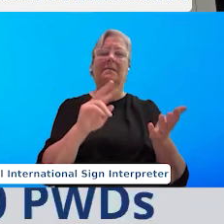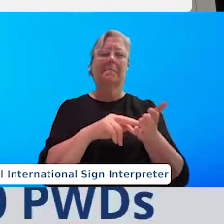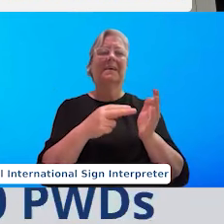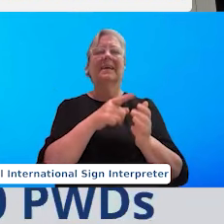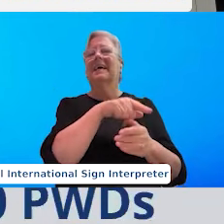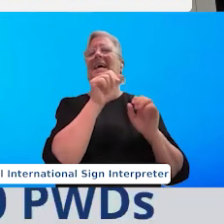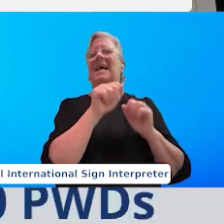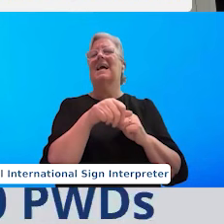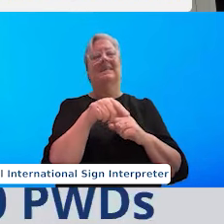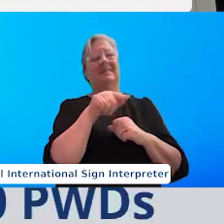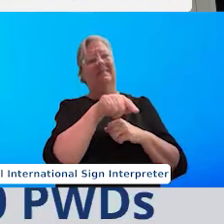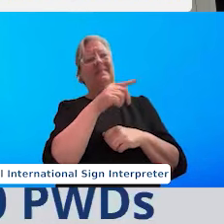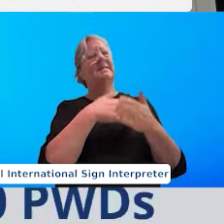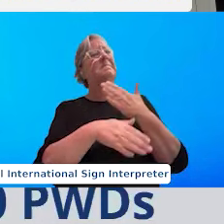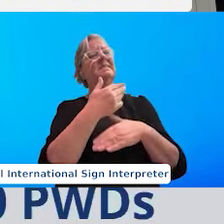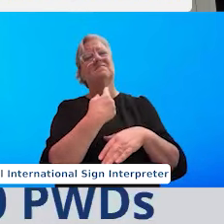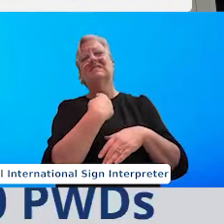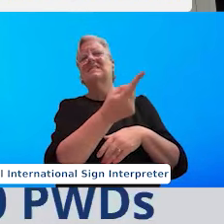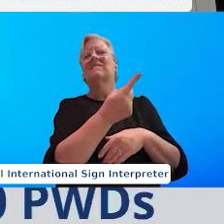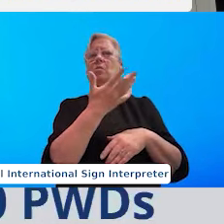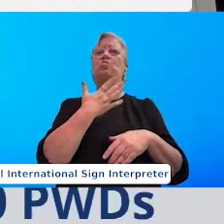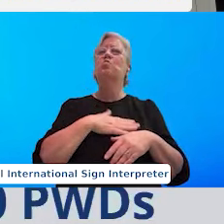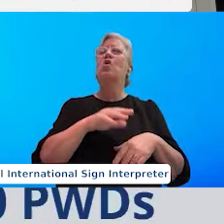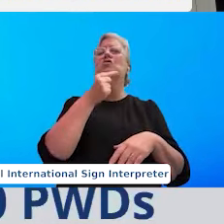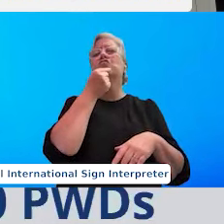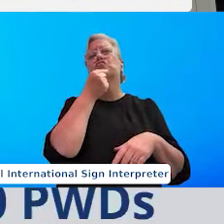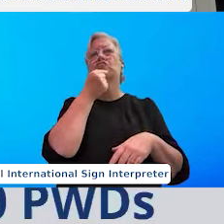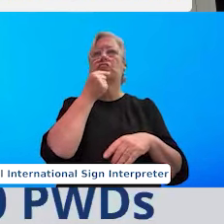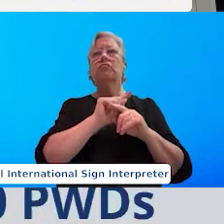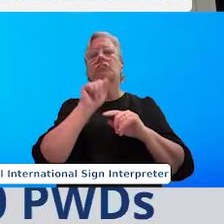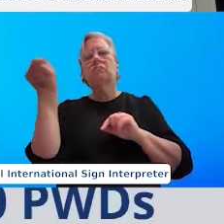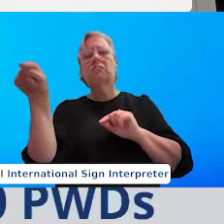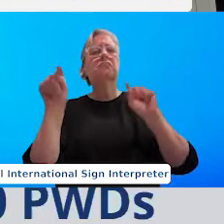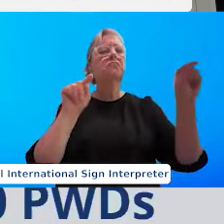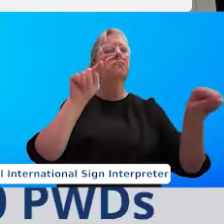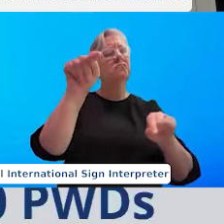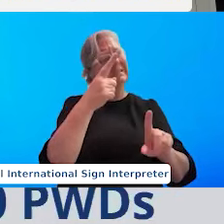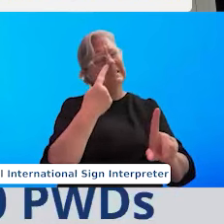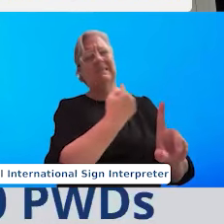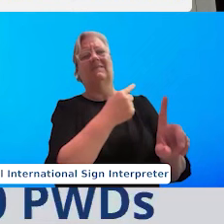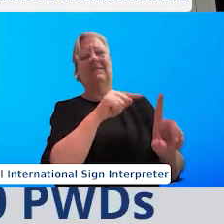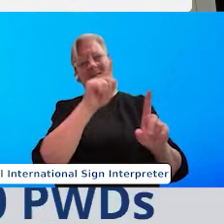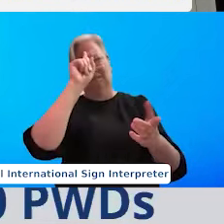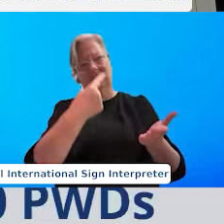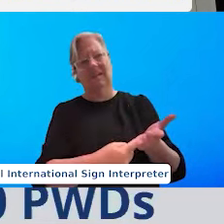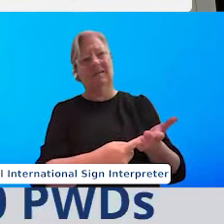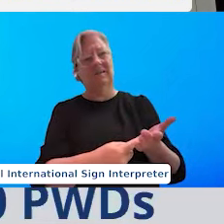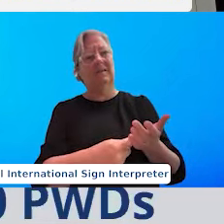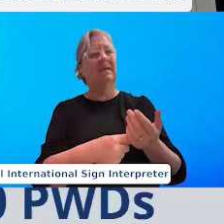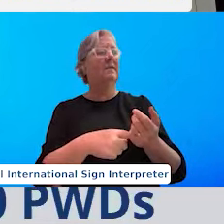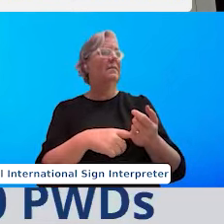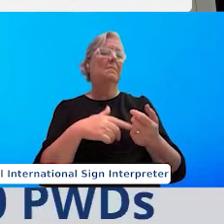The objectives of this PA, right, is to enable, to facilitate the group of people